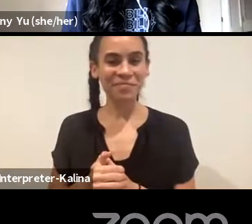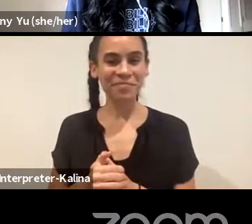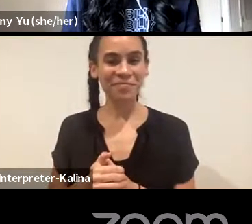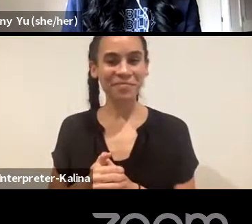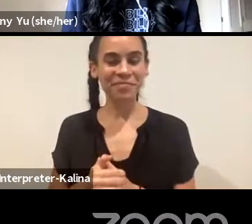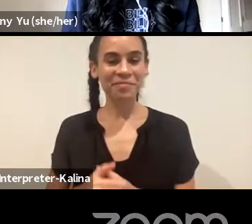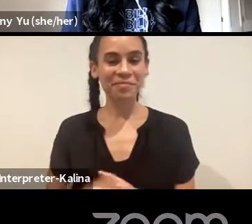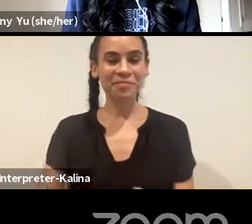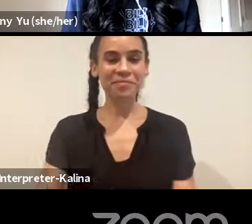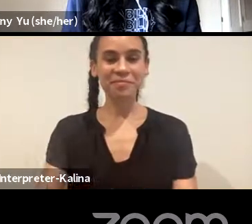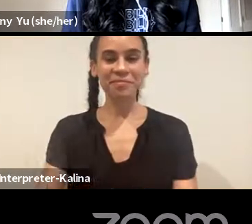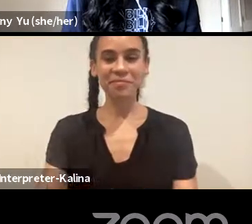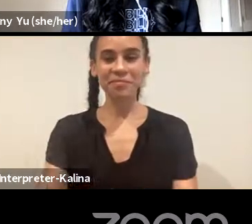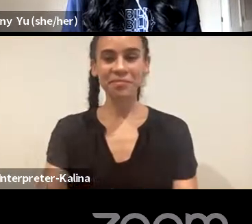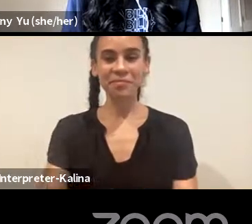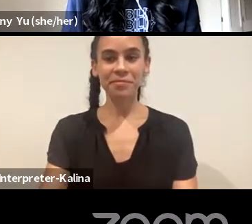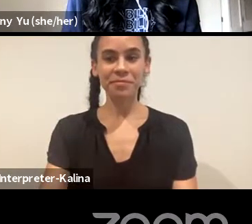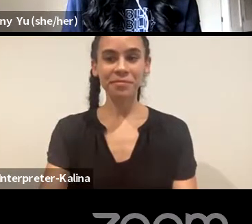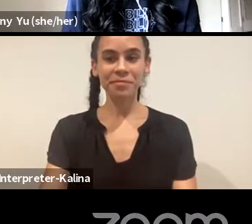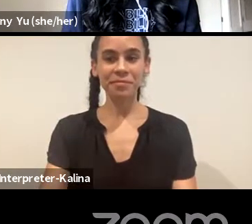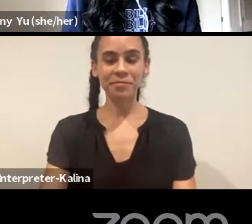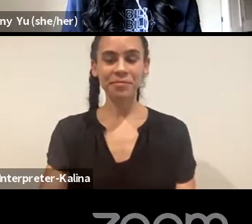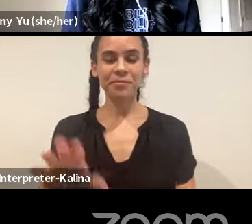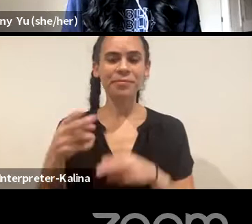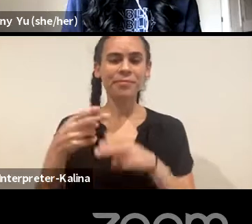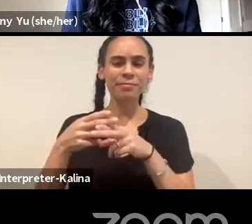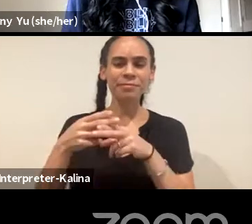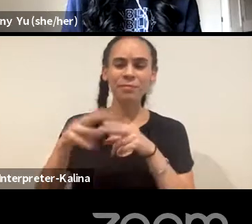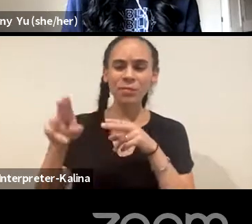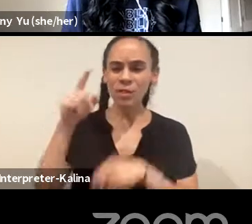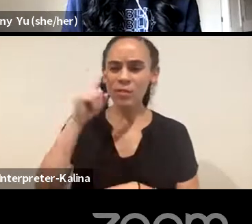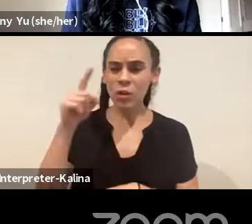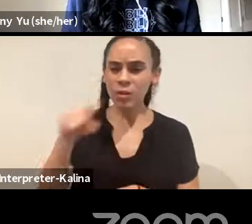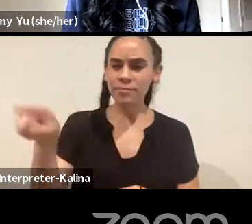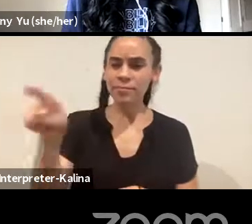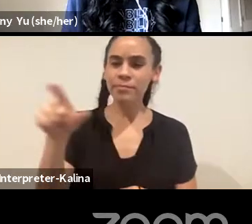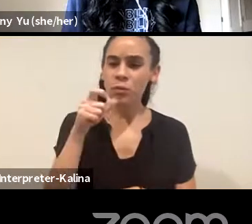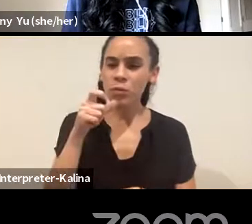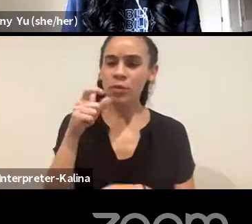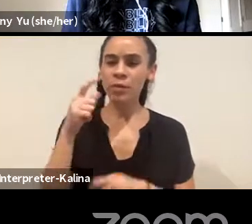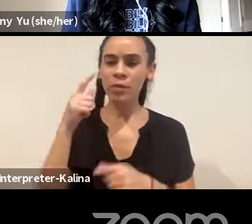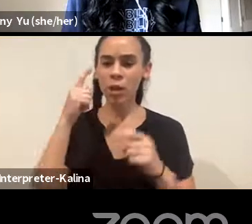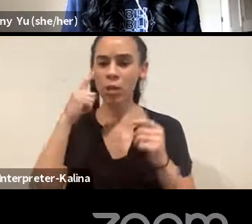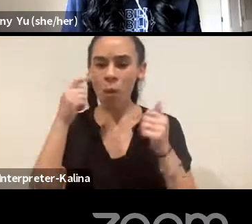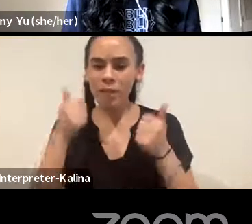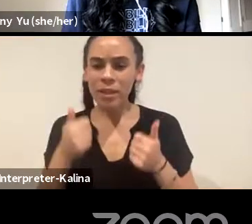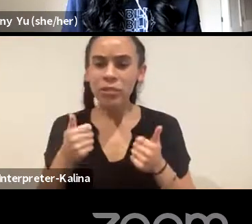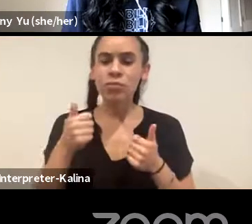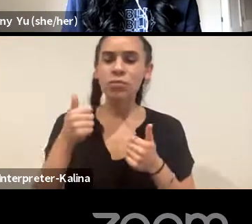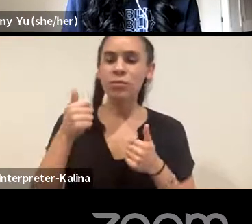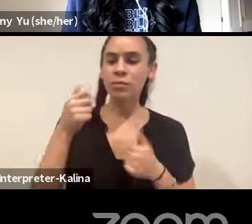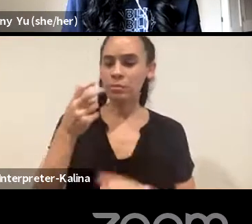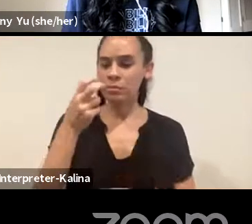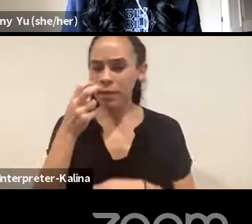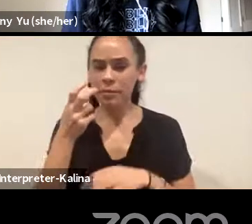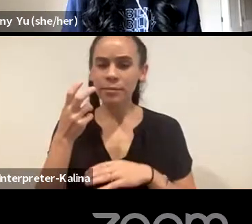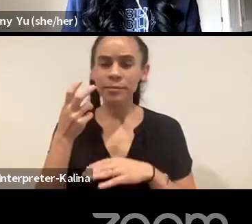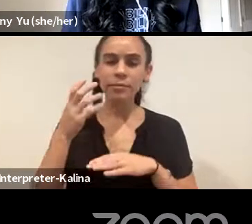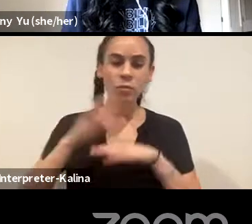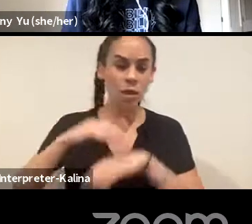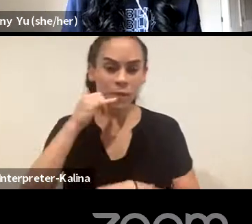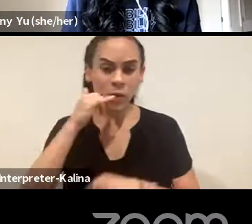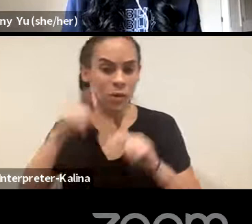one thing we should do just really quickly for anybody who is blind or low vision and or on the phone and can't see